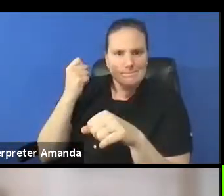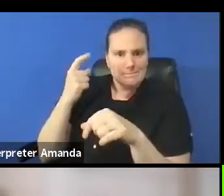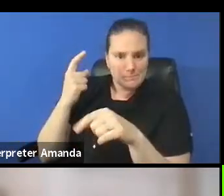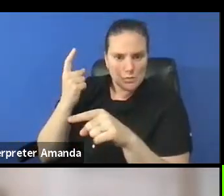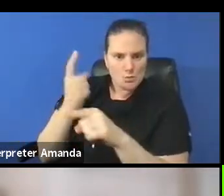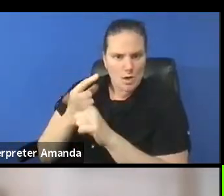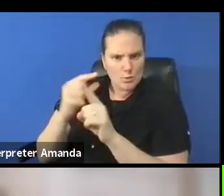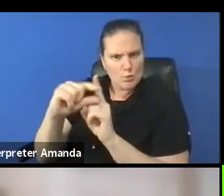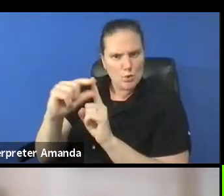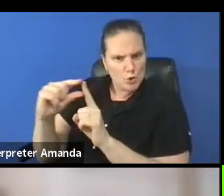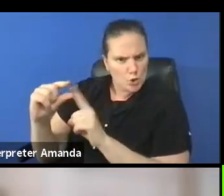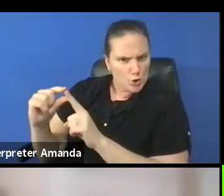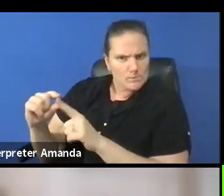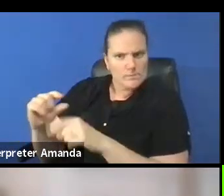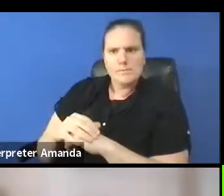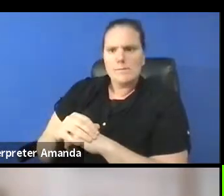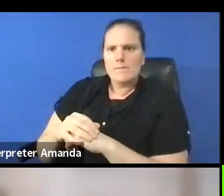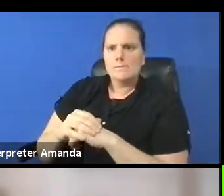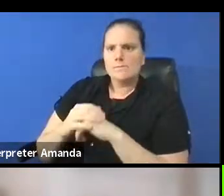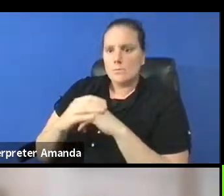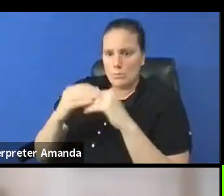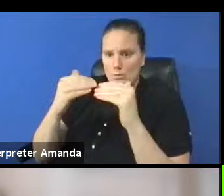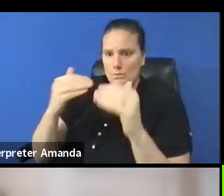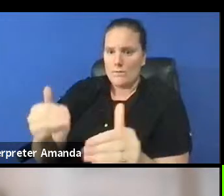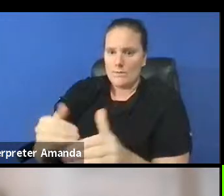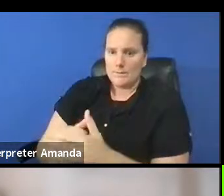right terminology moving forward.